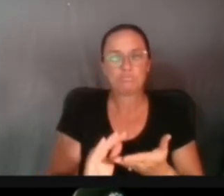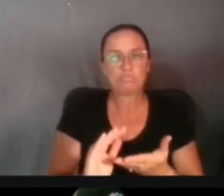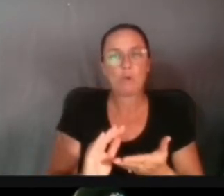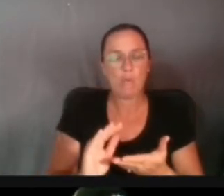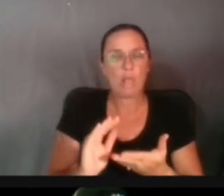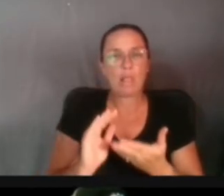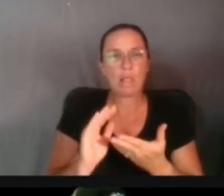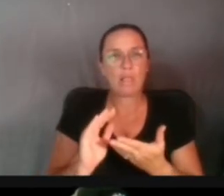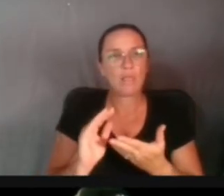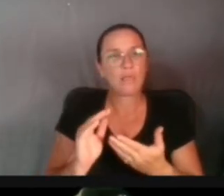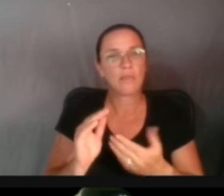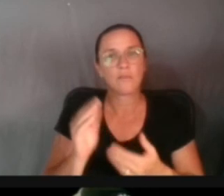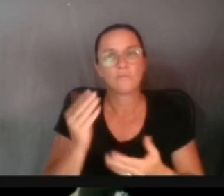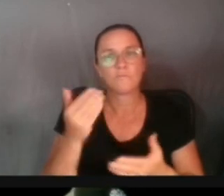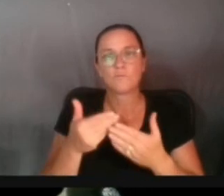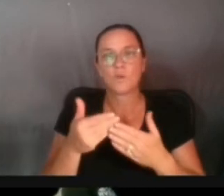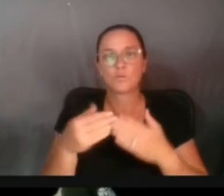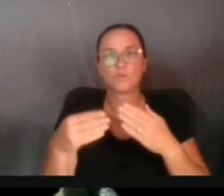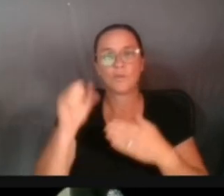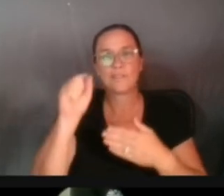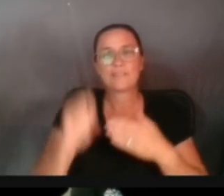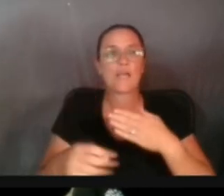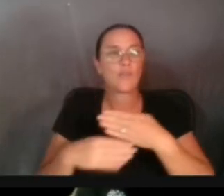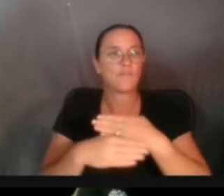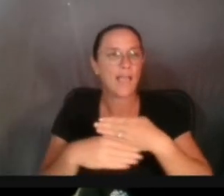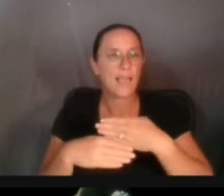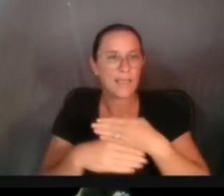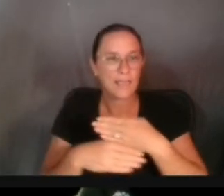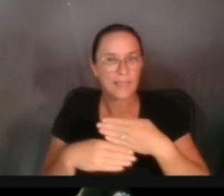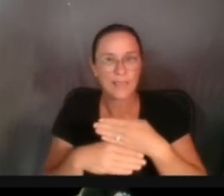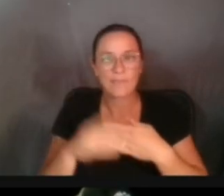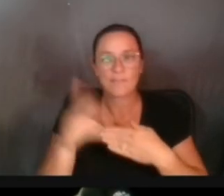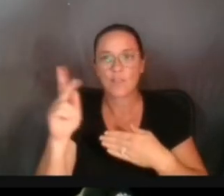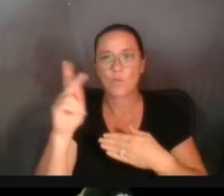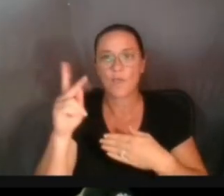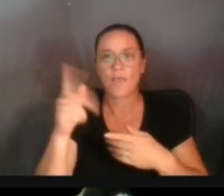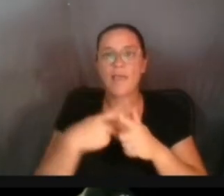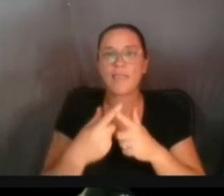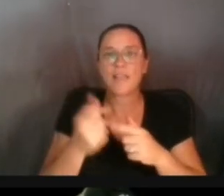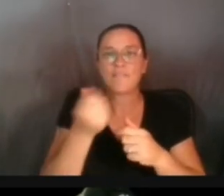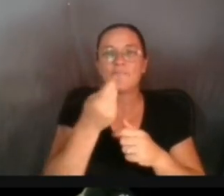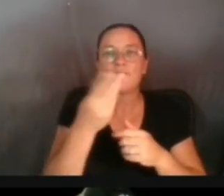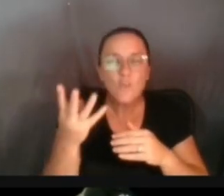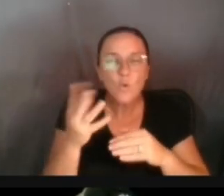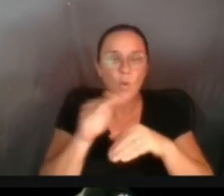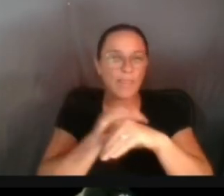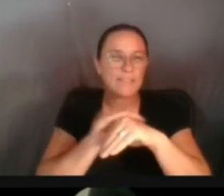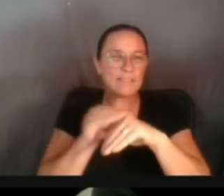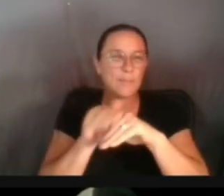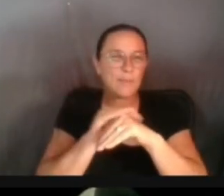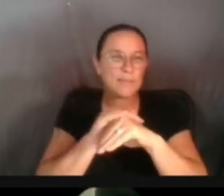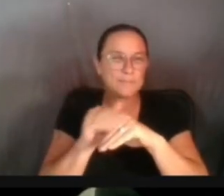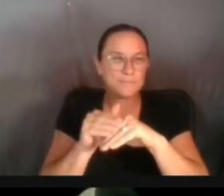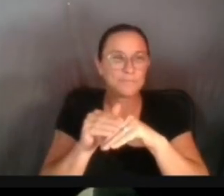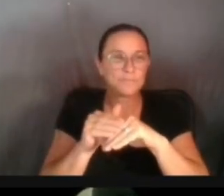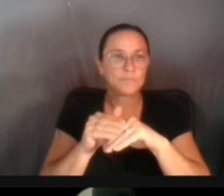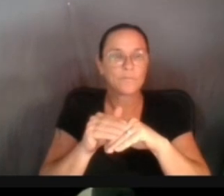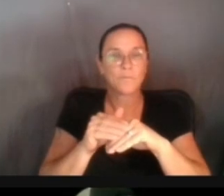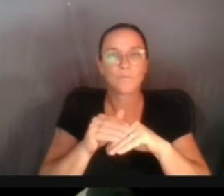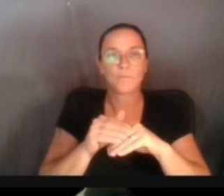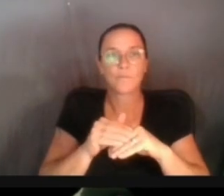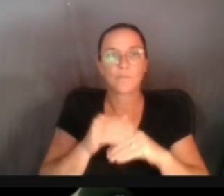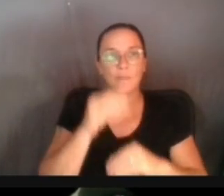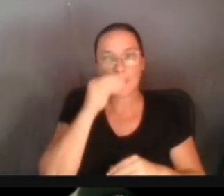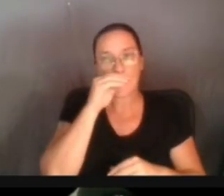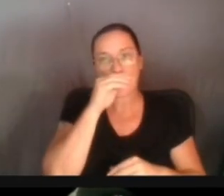the south flank of Kīlauea, as well as a few up at the summit itself, earthquakes themselves, as well as the volcanic